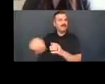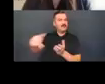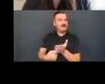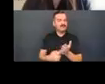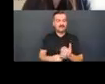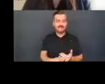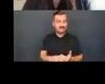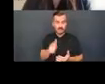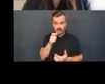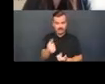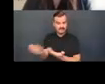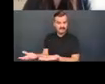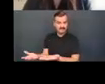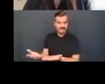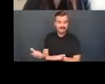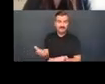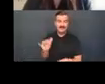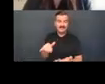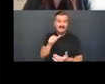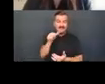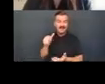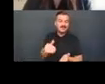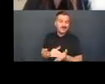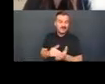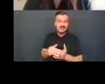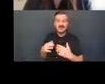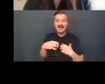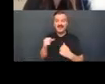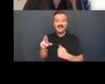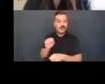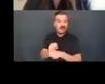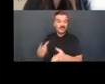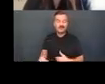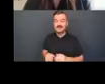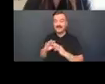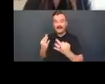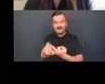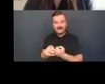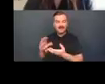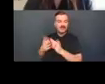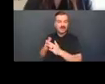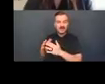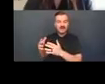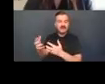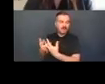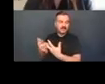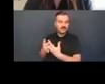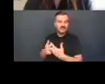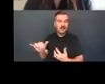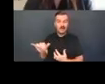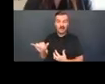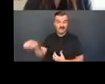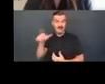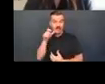are performing this labor include non-physician health care workers, family and community partners in care, and telemedicine users themselves.